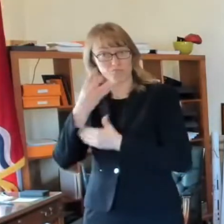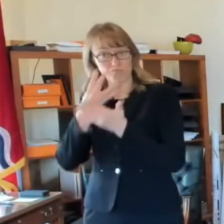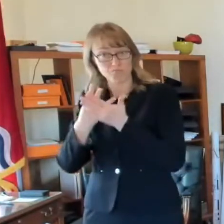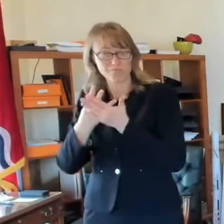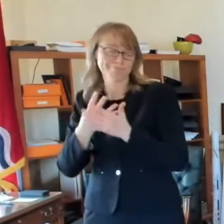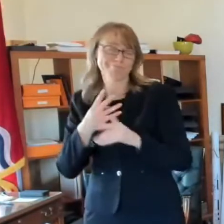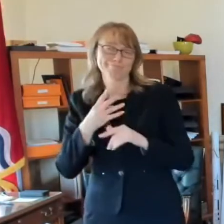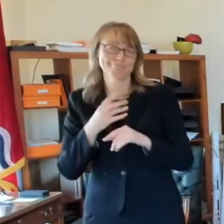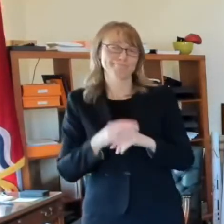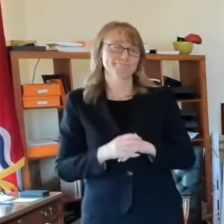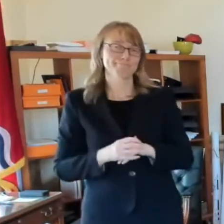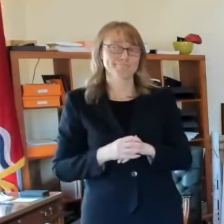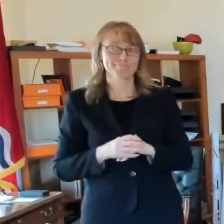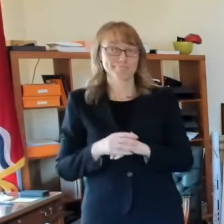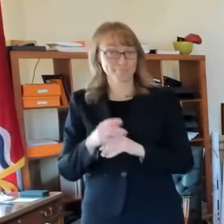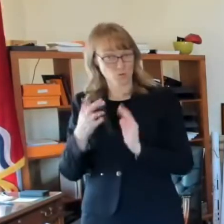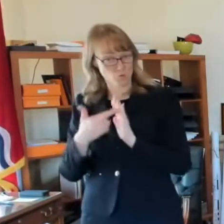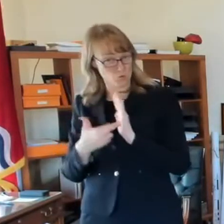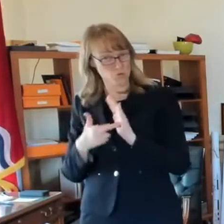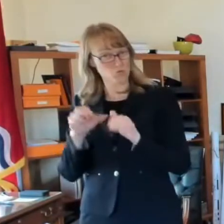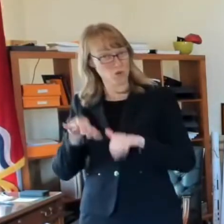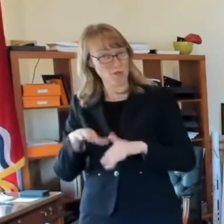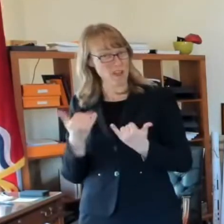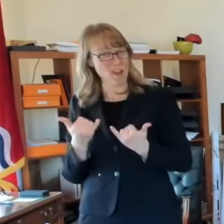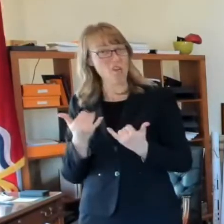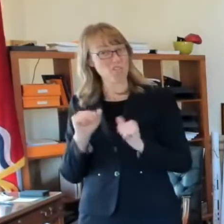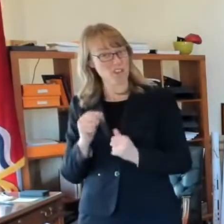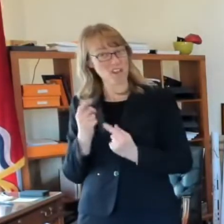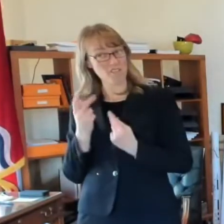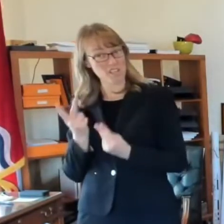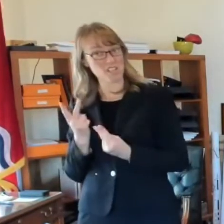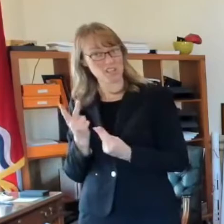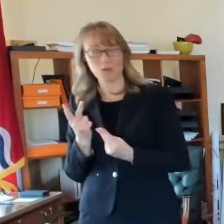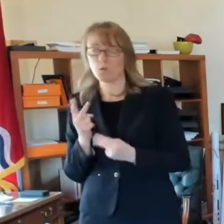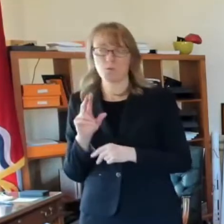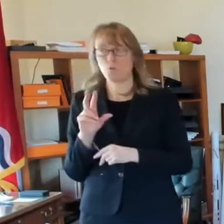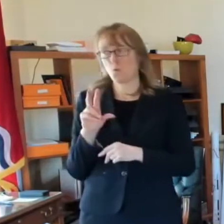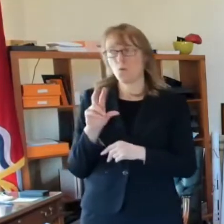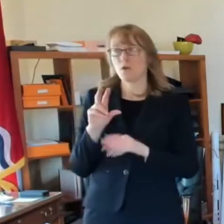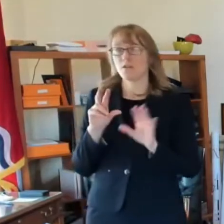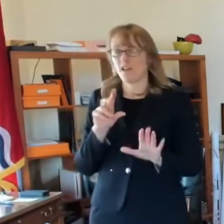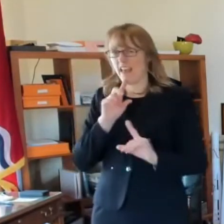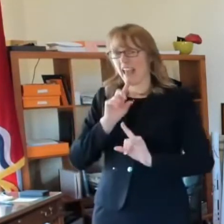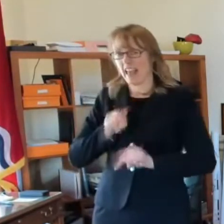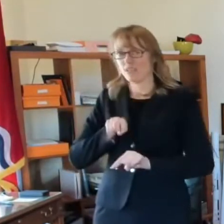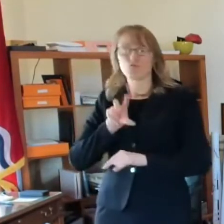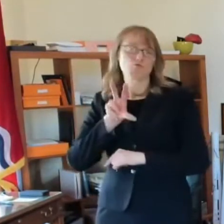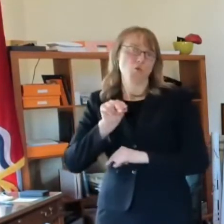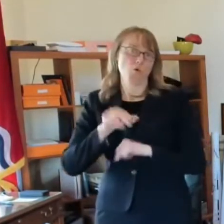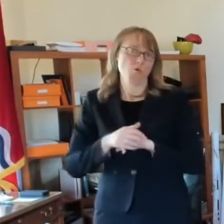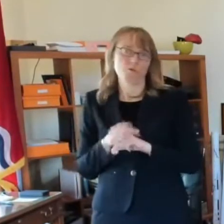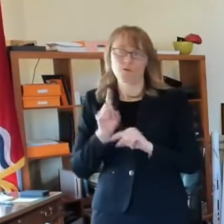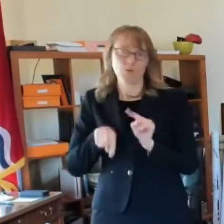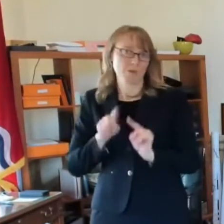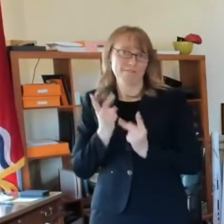detention facilities, which was put into place to prevent the spread of COVID-19. Have any of those precautions been lifted